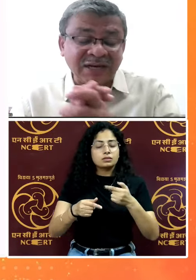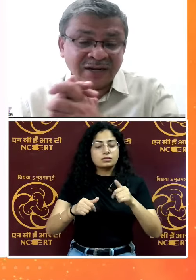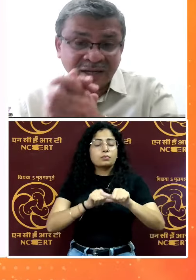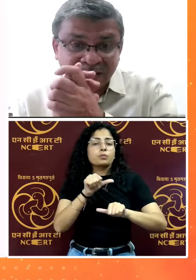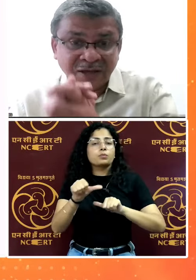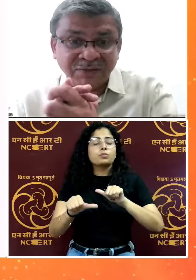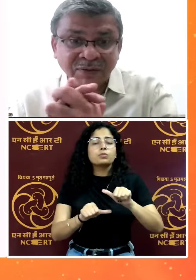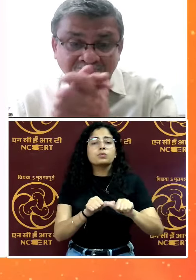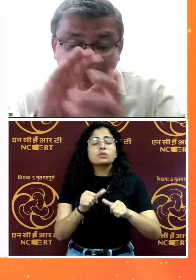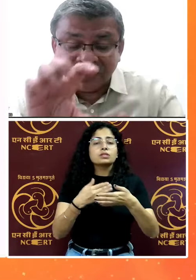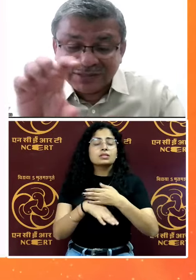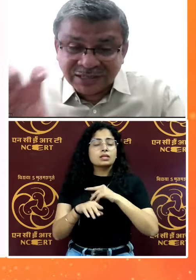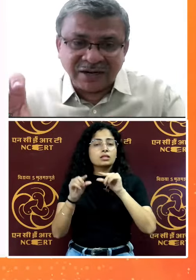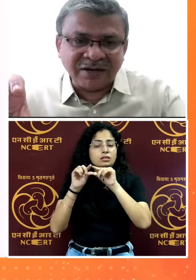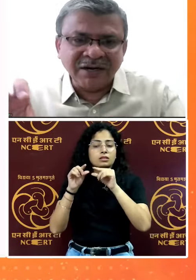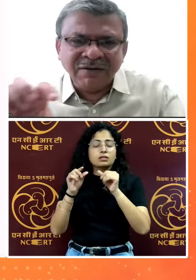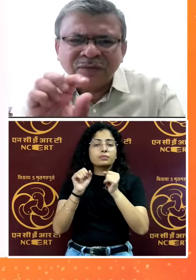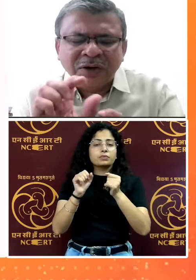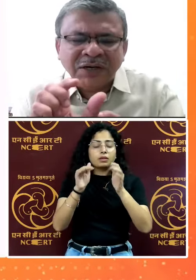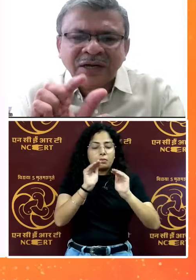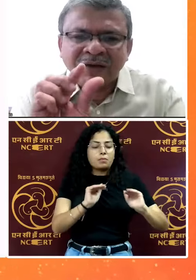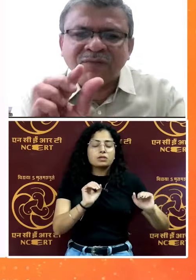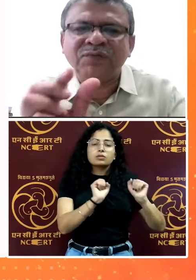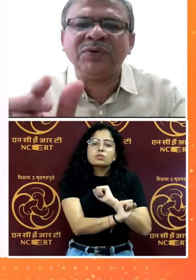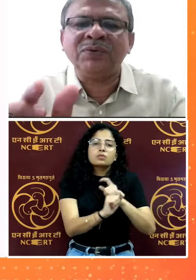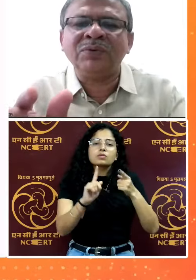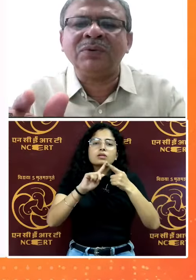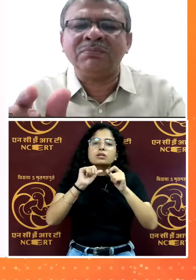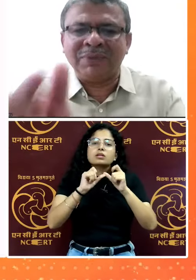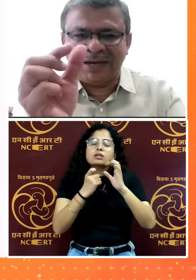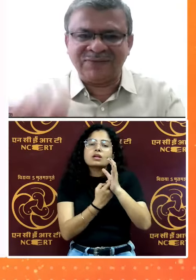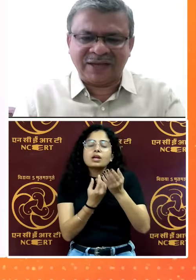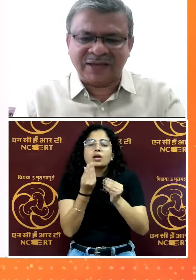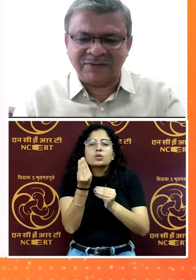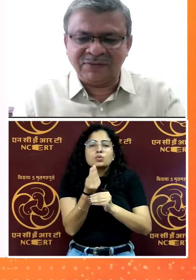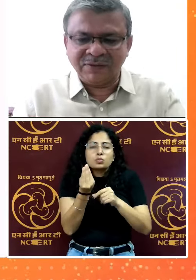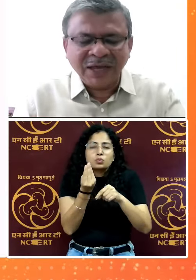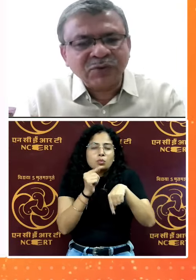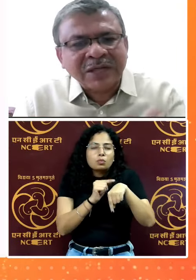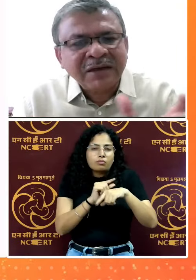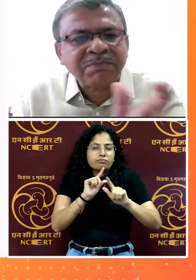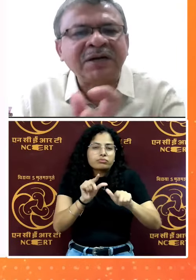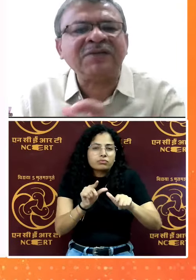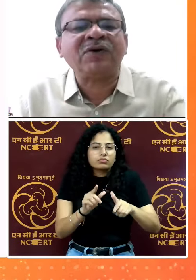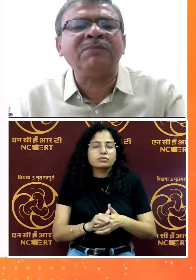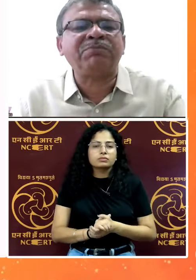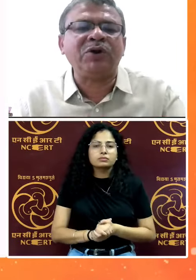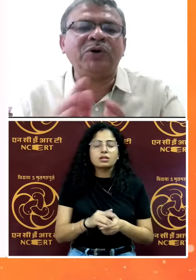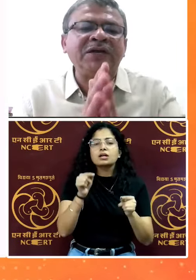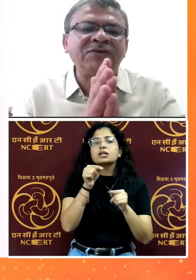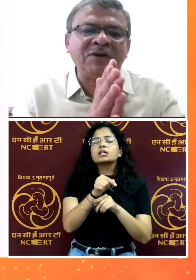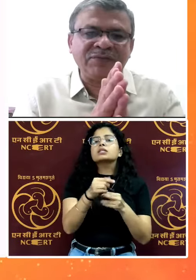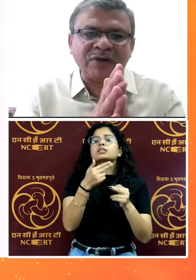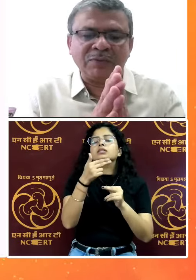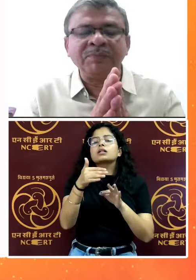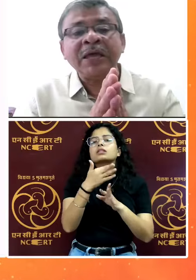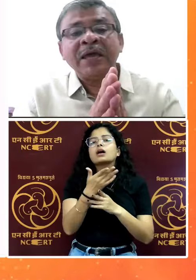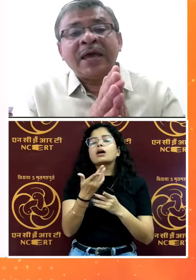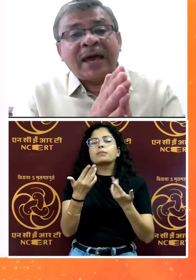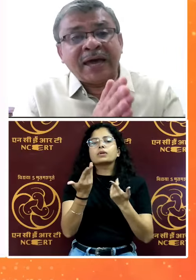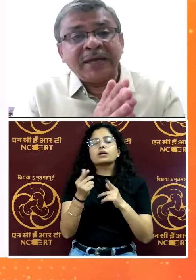the ears of the children for a few milliseconds. Okay, so that part is called prolongation of